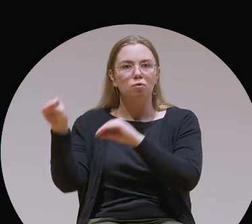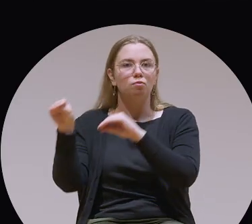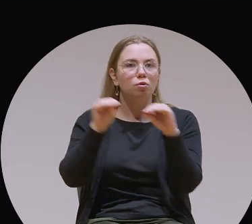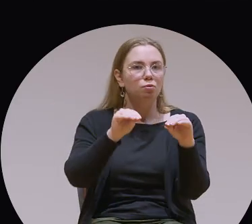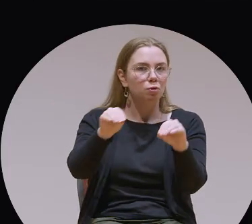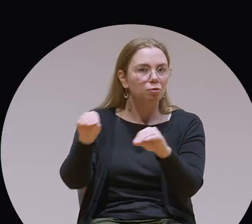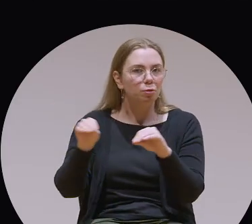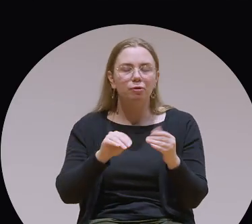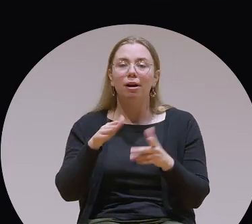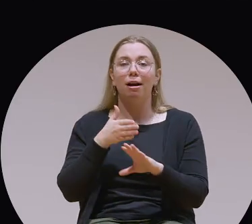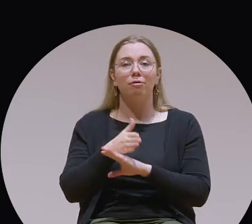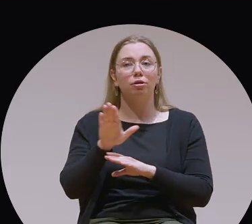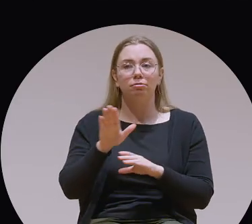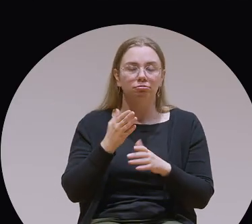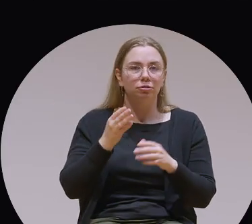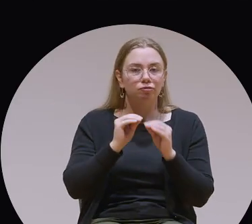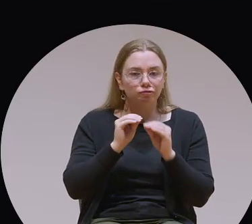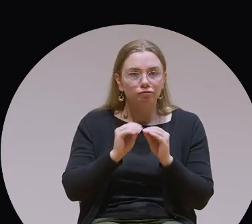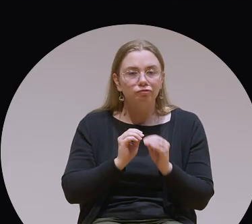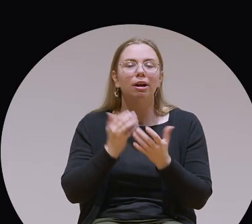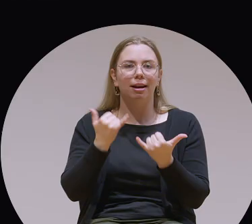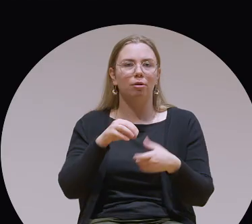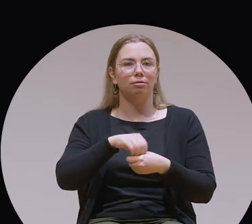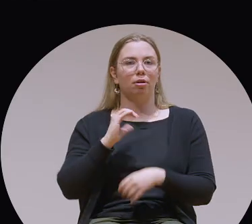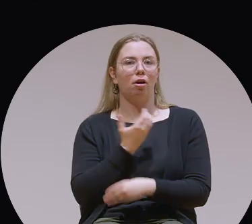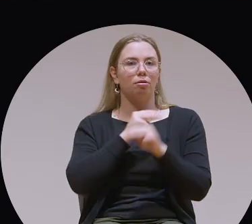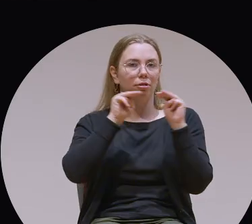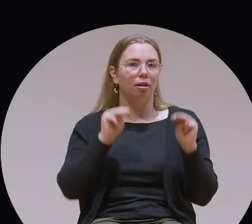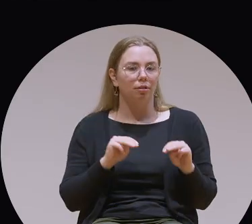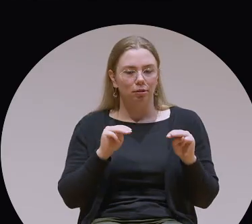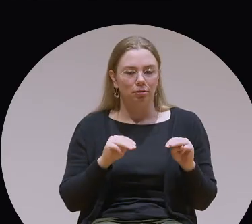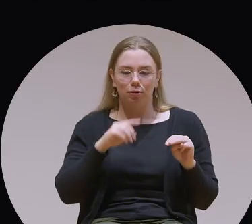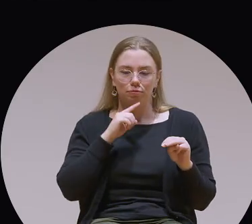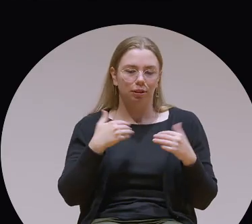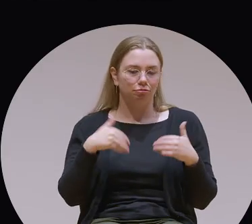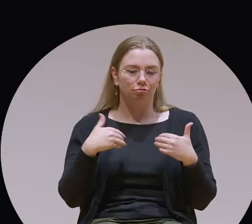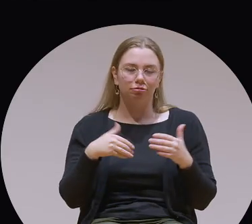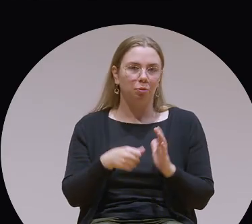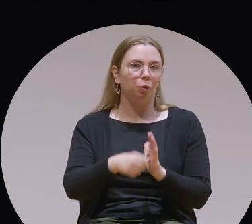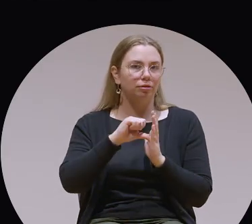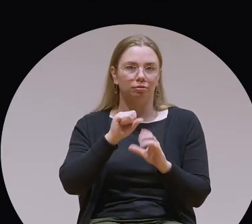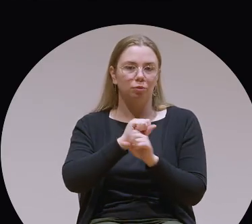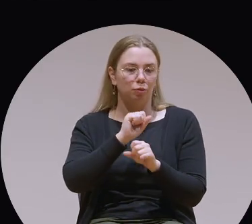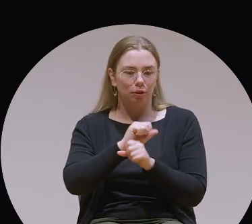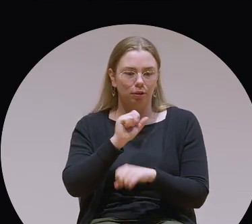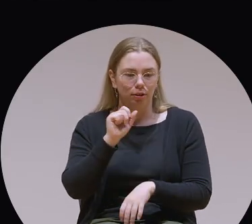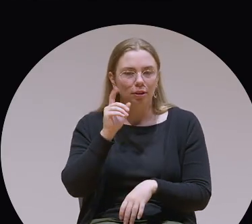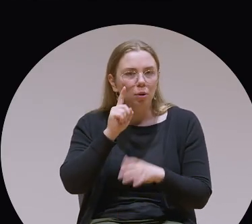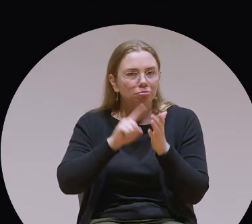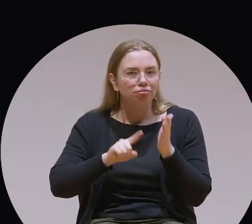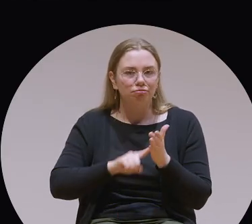restoration, it's now in our galleries as a great totemic work of sort of girl power, for want of a better